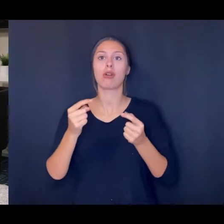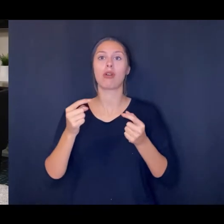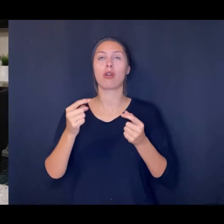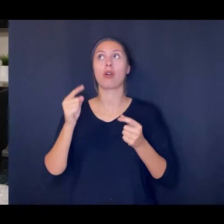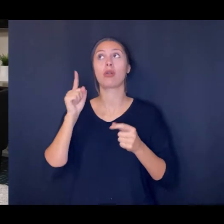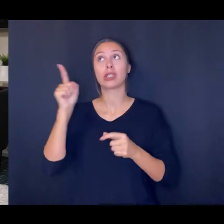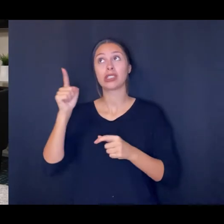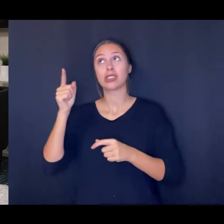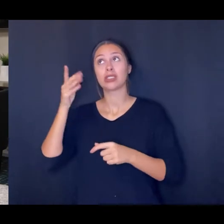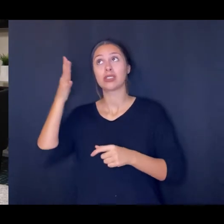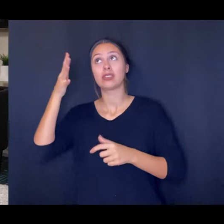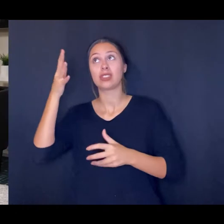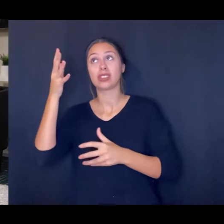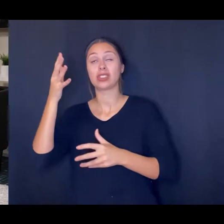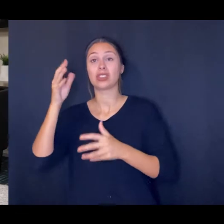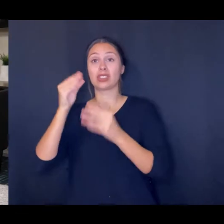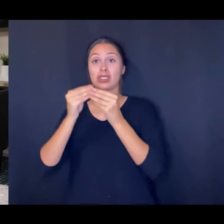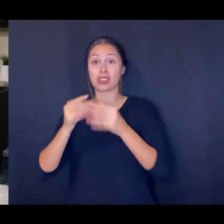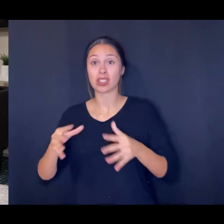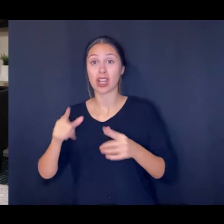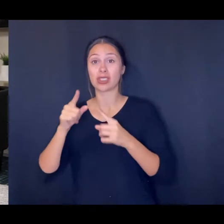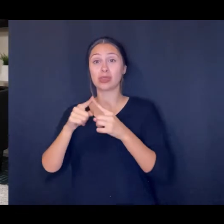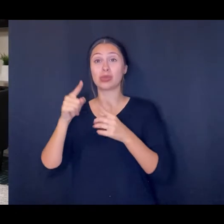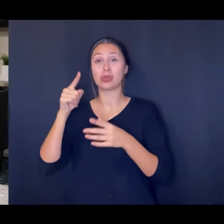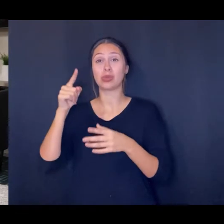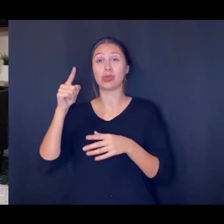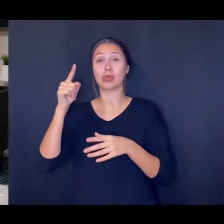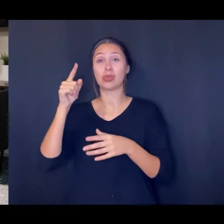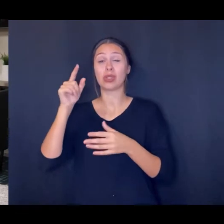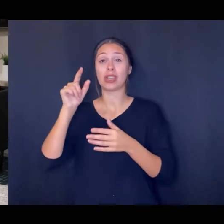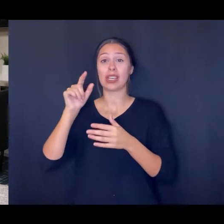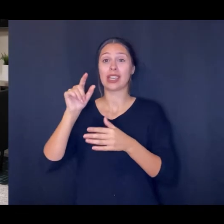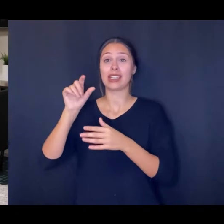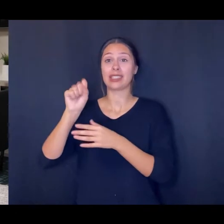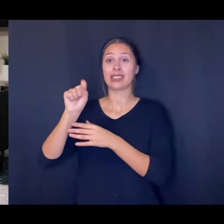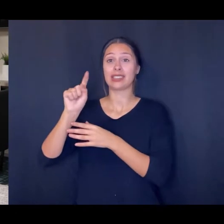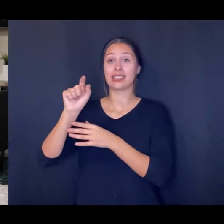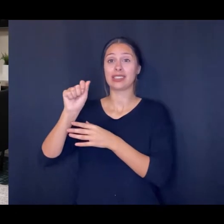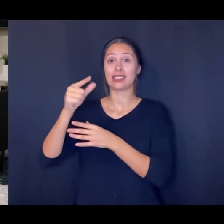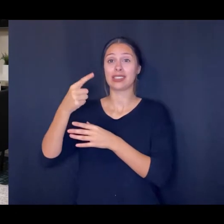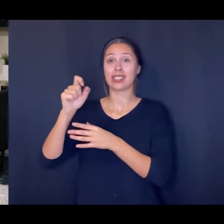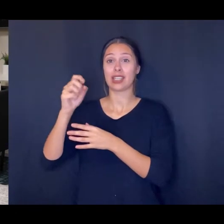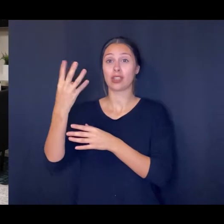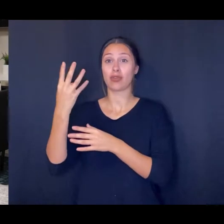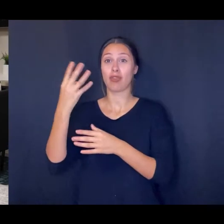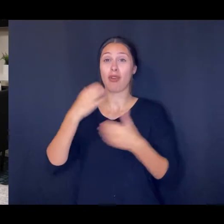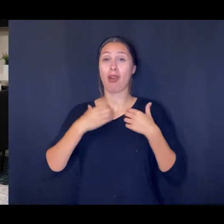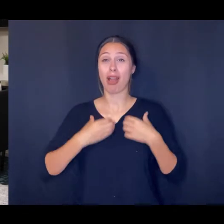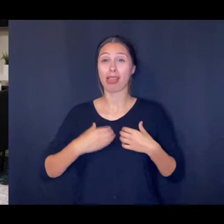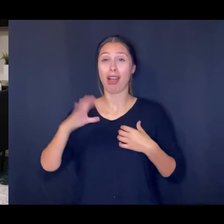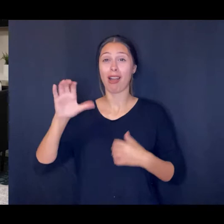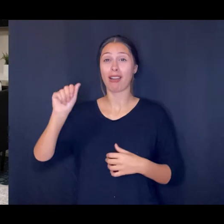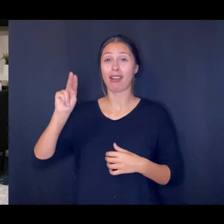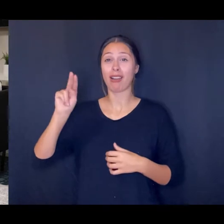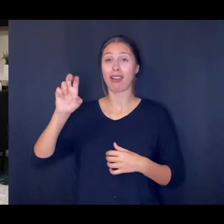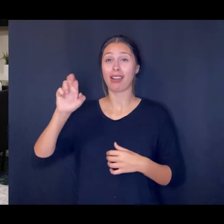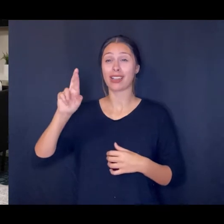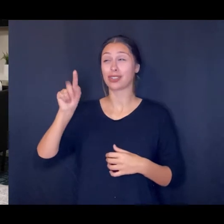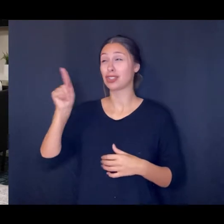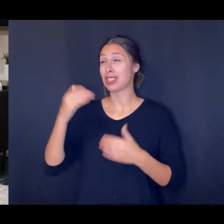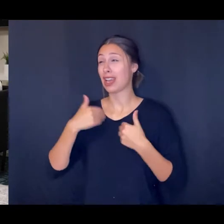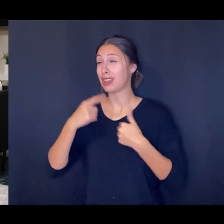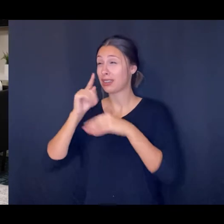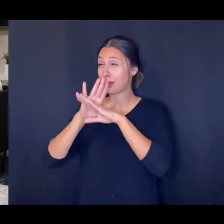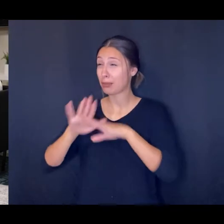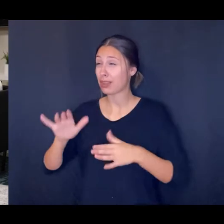lost to stage 4 lung cancer. Mm-hmm. She had this piece about her that surpassed literally all understanding. I was like,